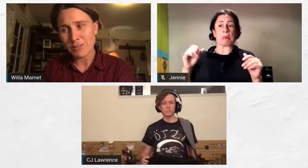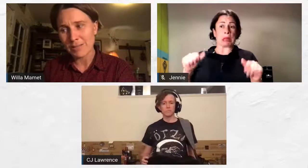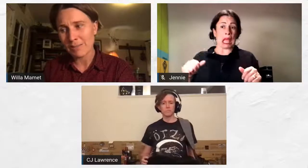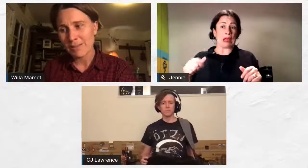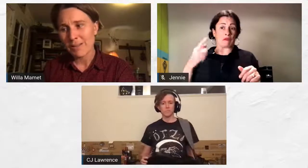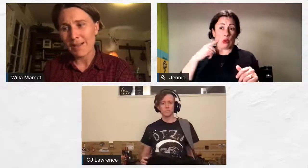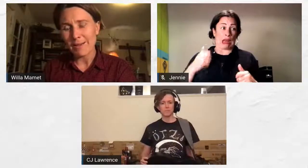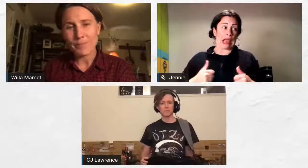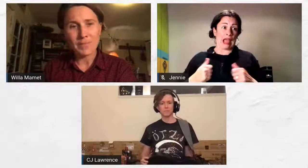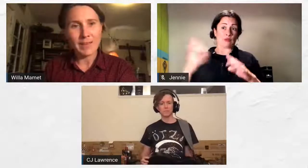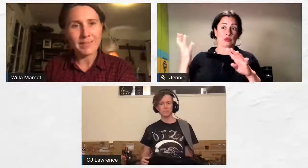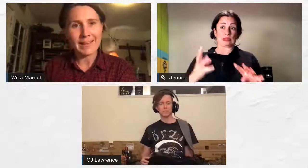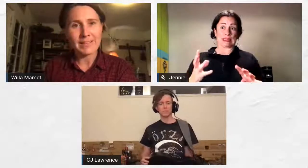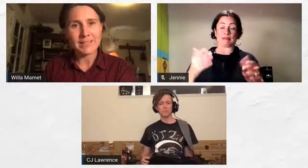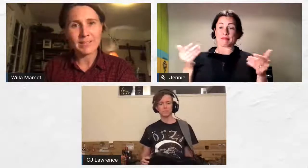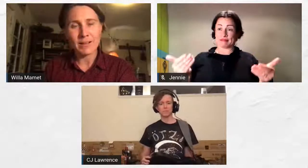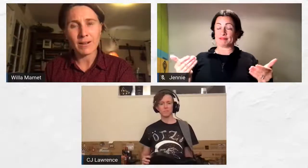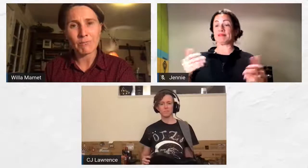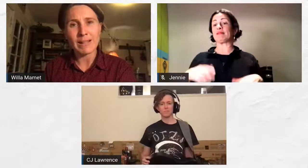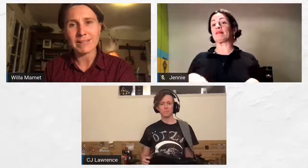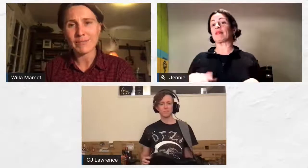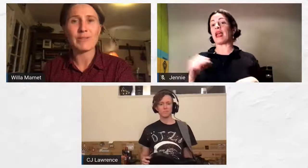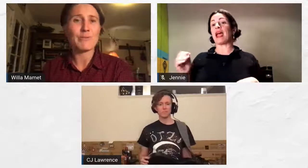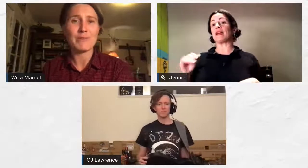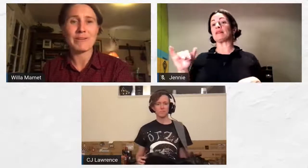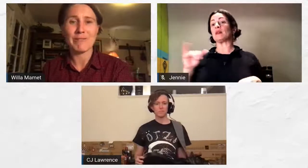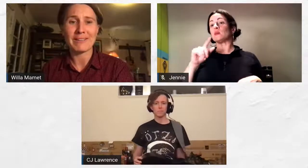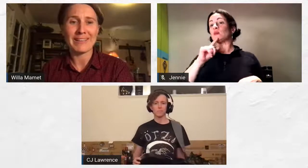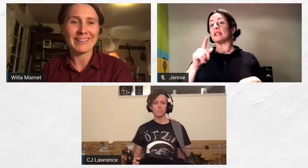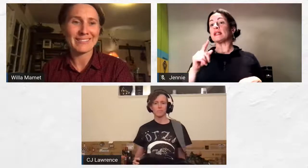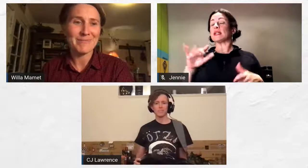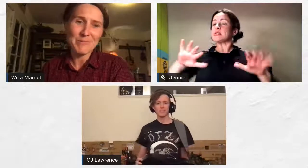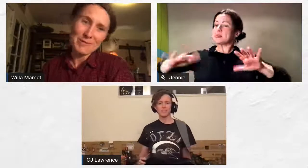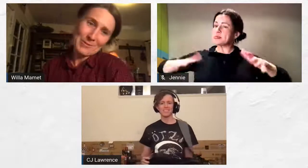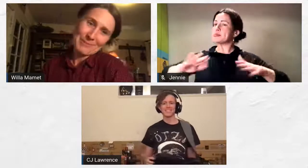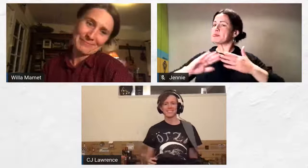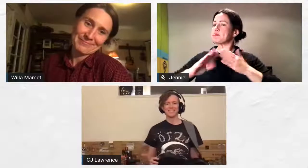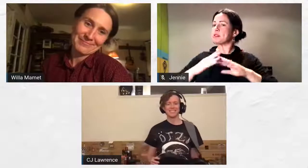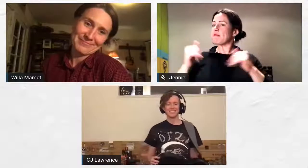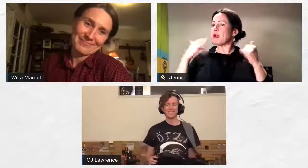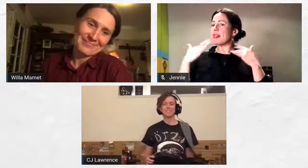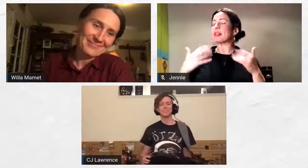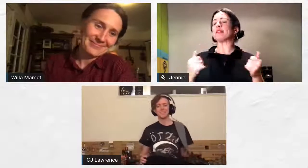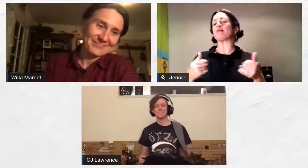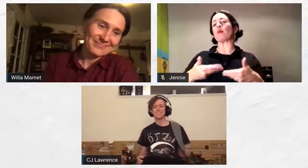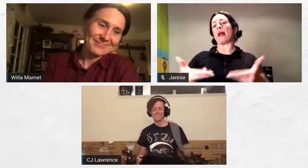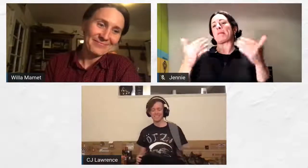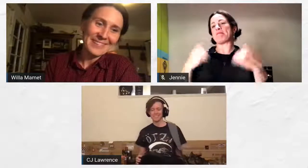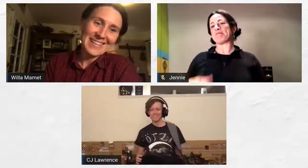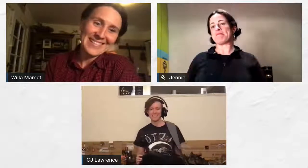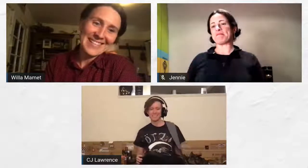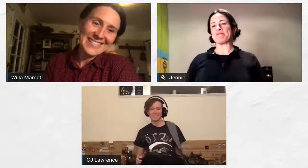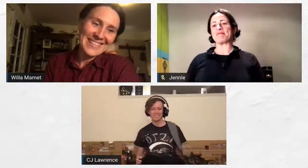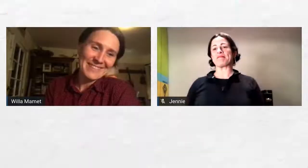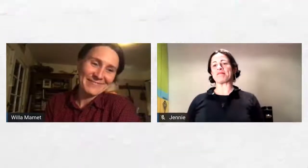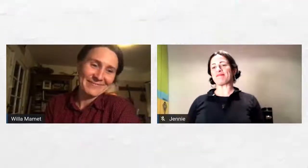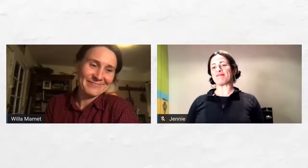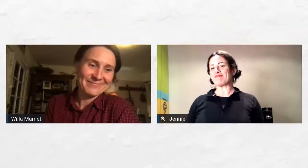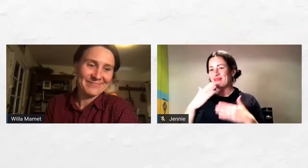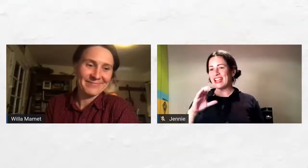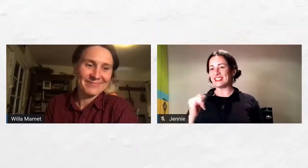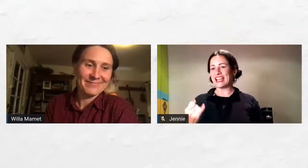live stream and that it is relatively community friendly, we welcome you. Thanks again,